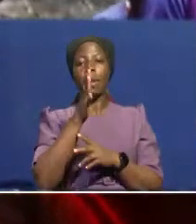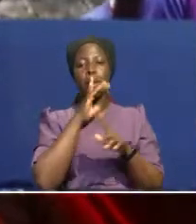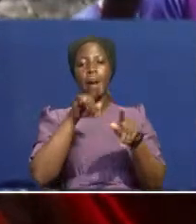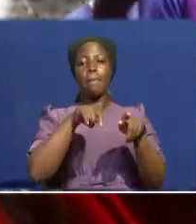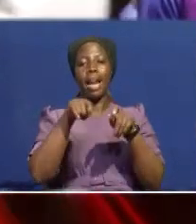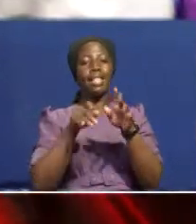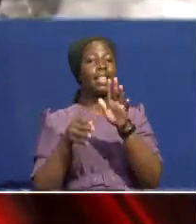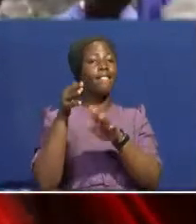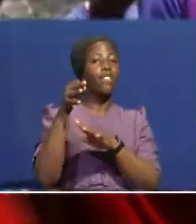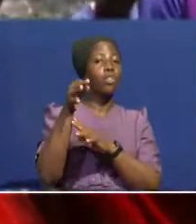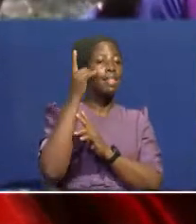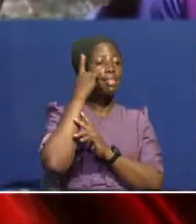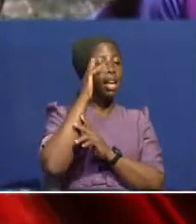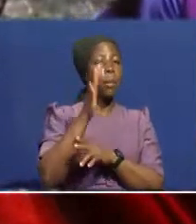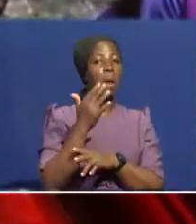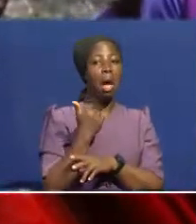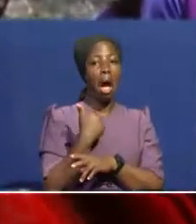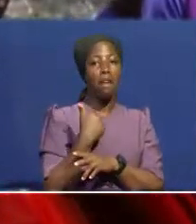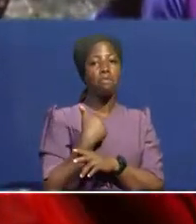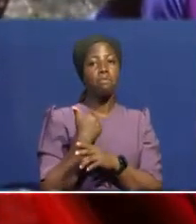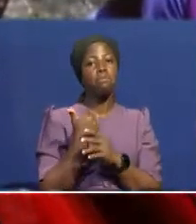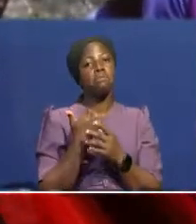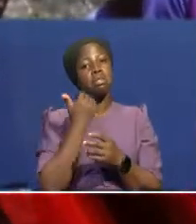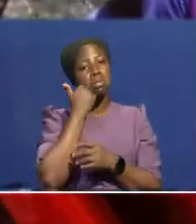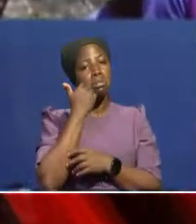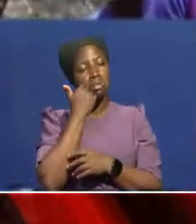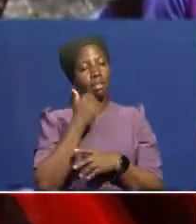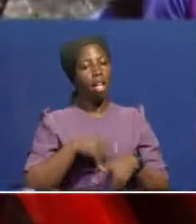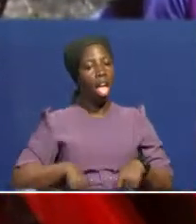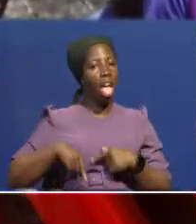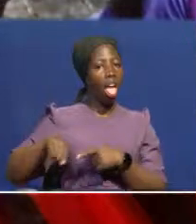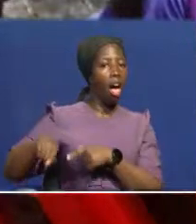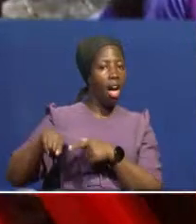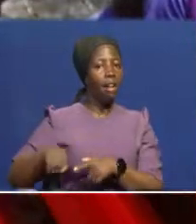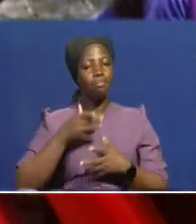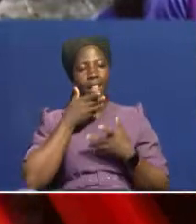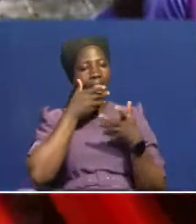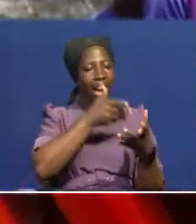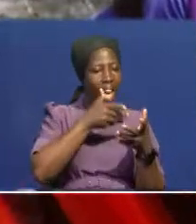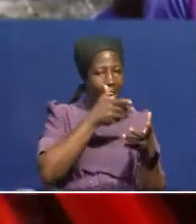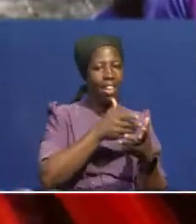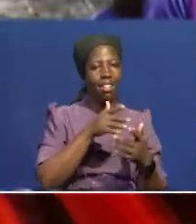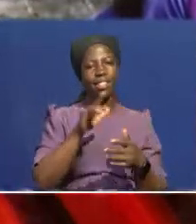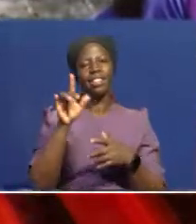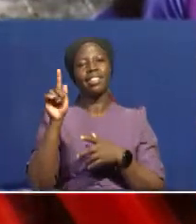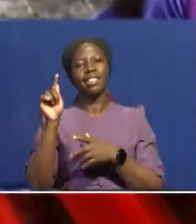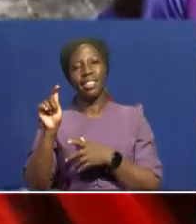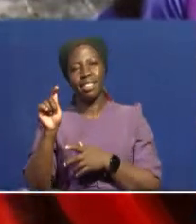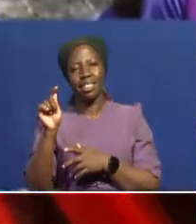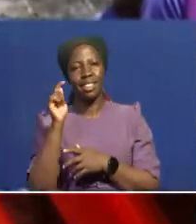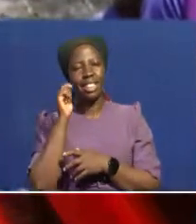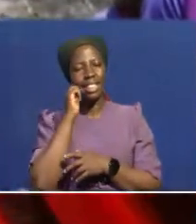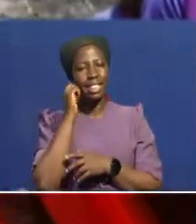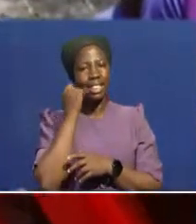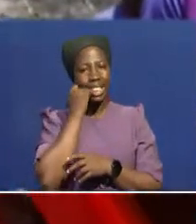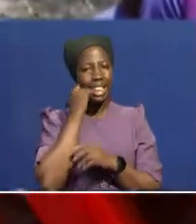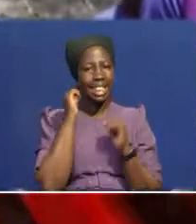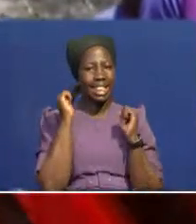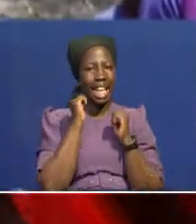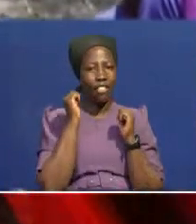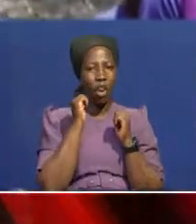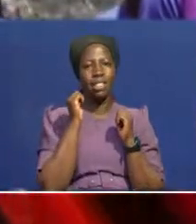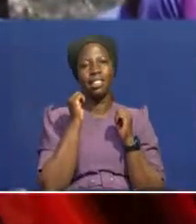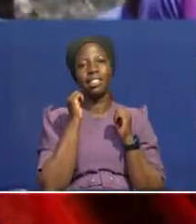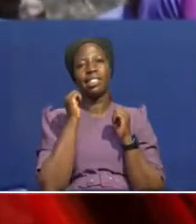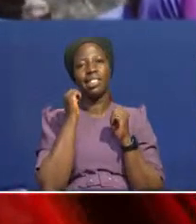shall be having diarrhea here. We shall be having cholera here, typhoid here, bilharzia here, because the kids within this estate, play within